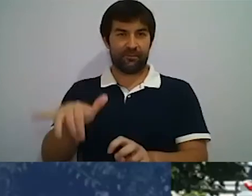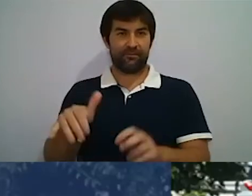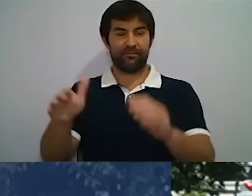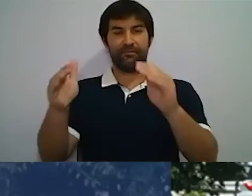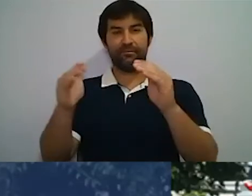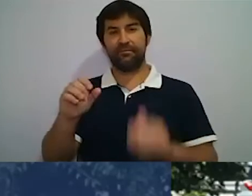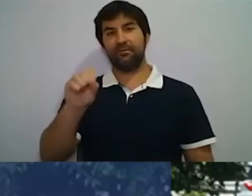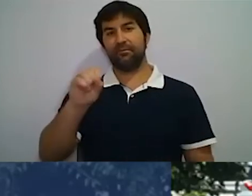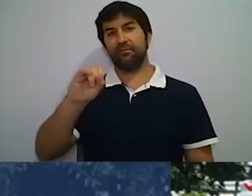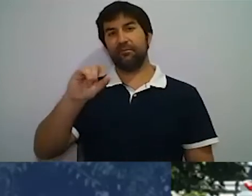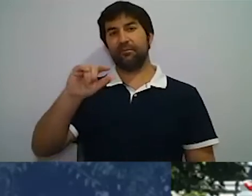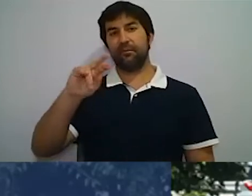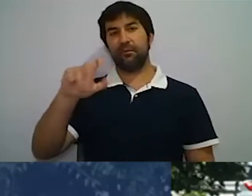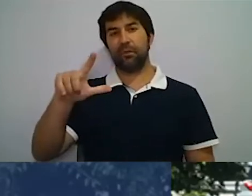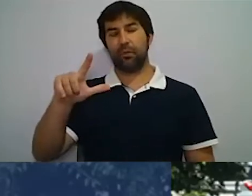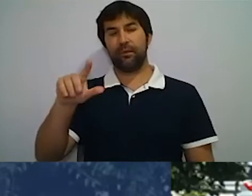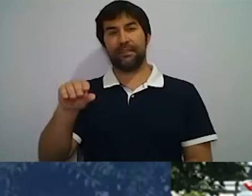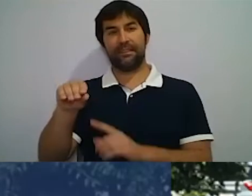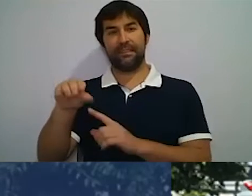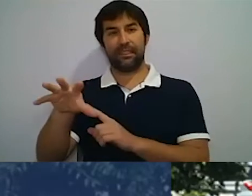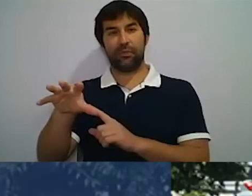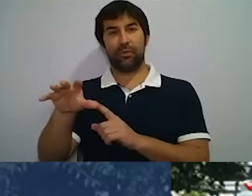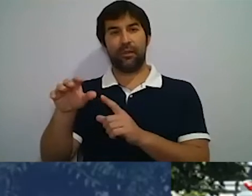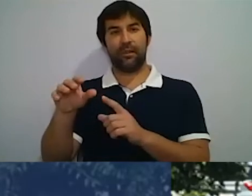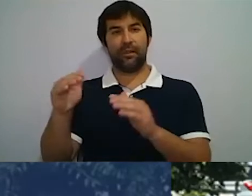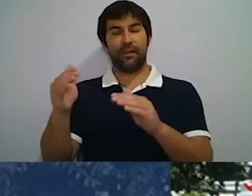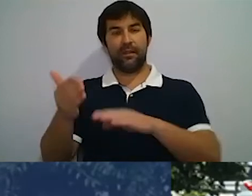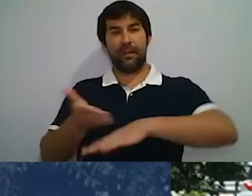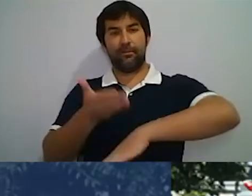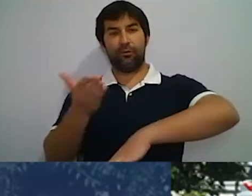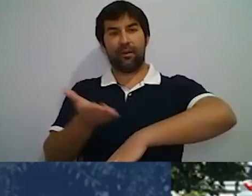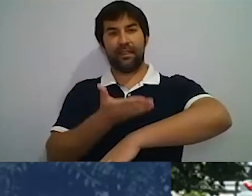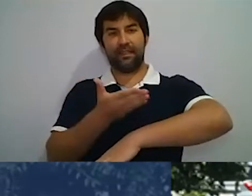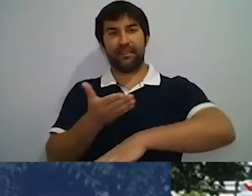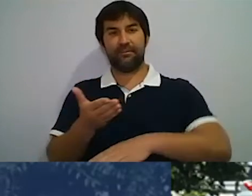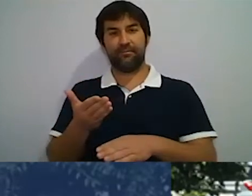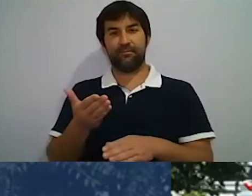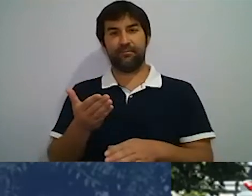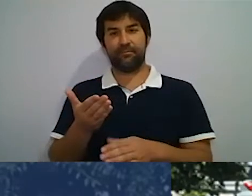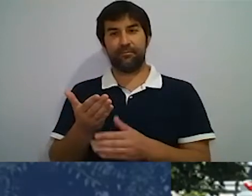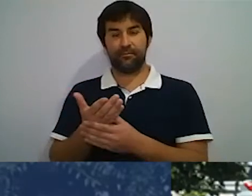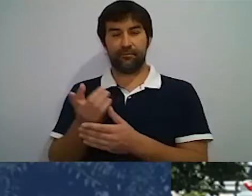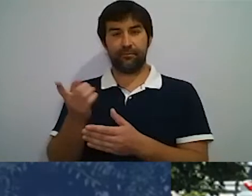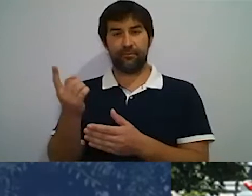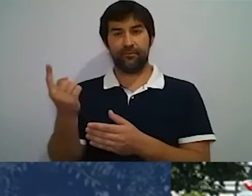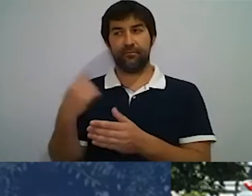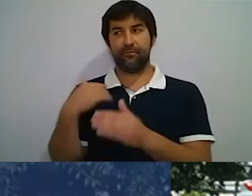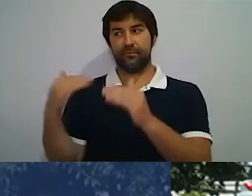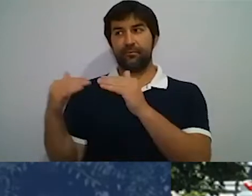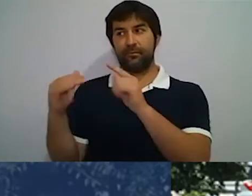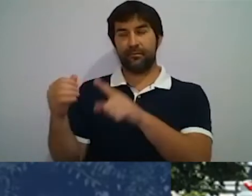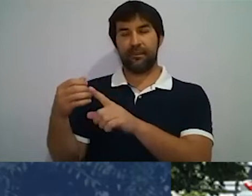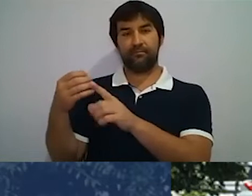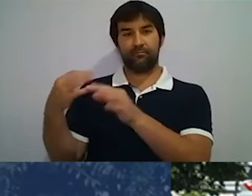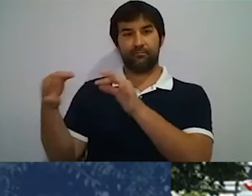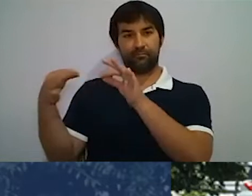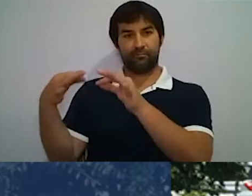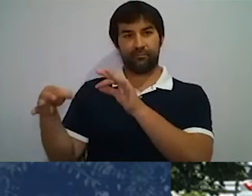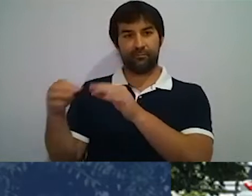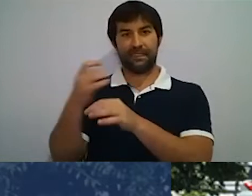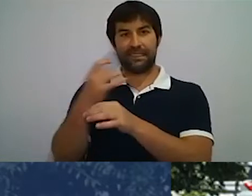those details. In terms of how the Capital Program Facilitation Committee evaluates proposals, there's actually 8